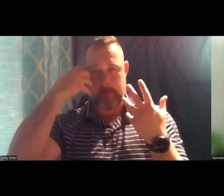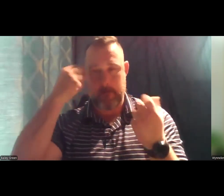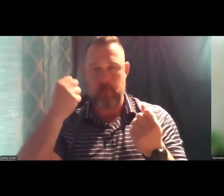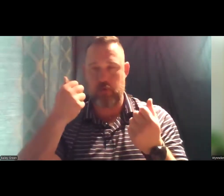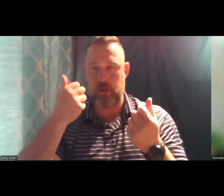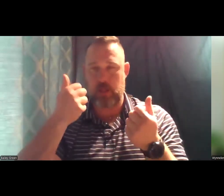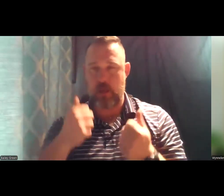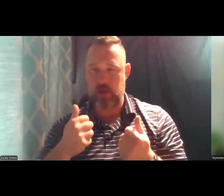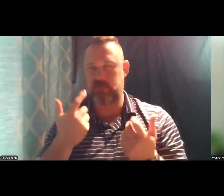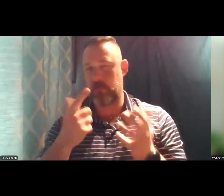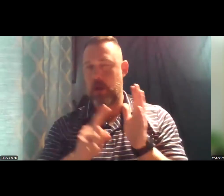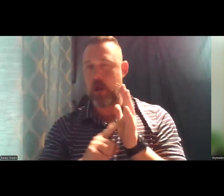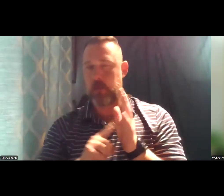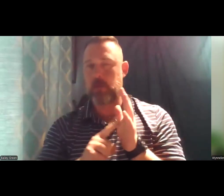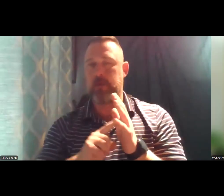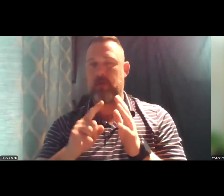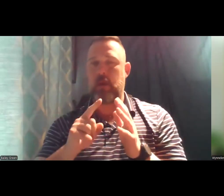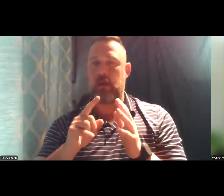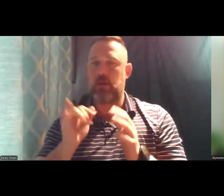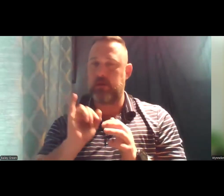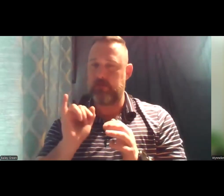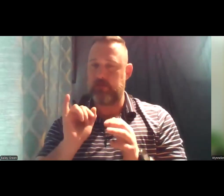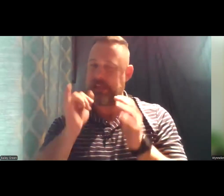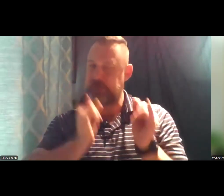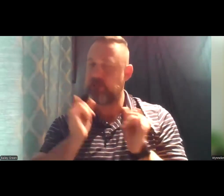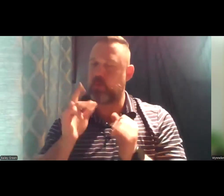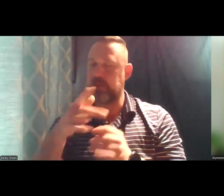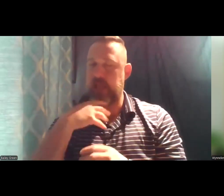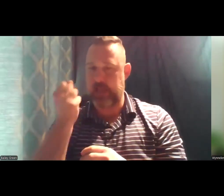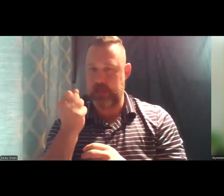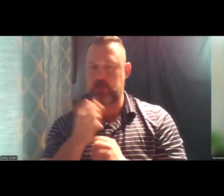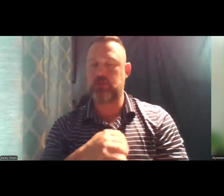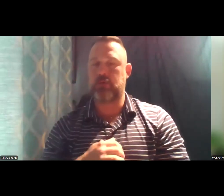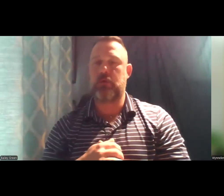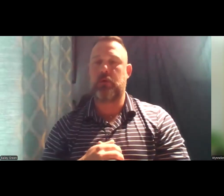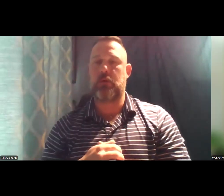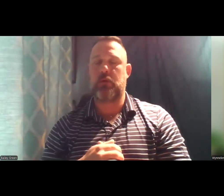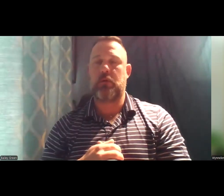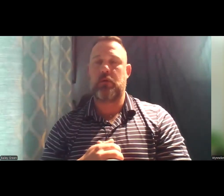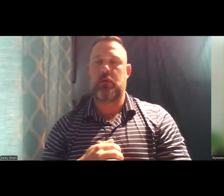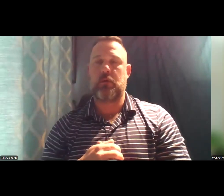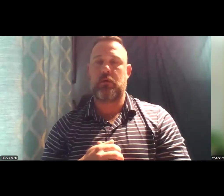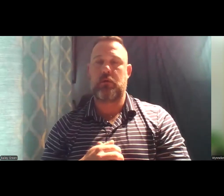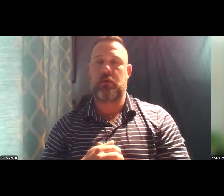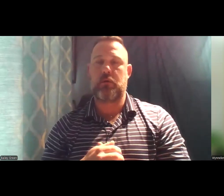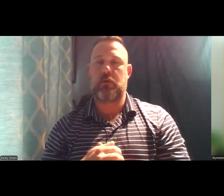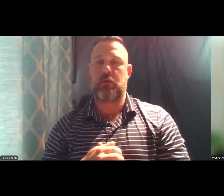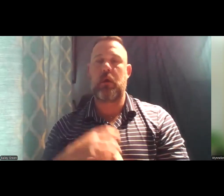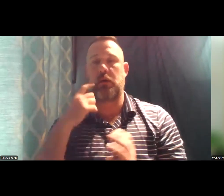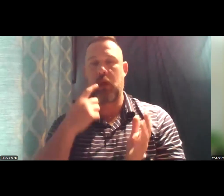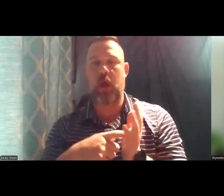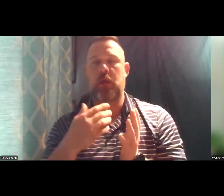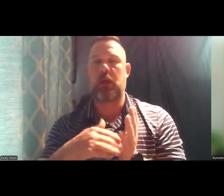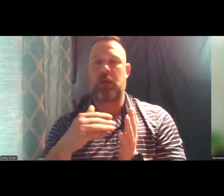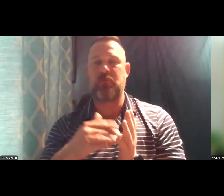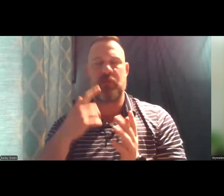to be common among individuals of his age. While he acknowledged he occasionally lost the